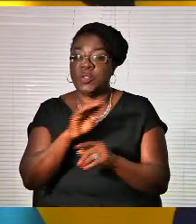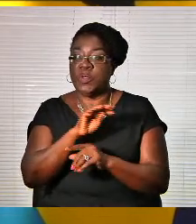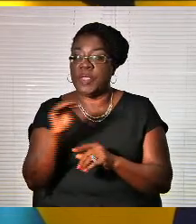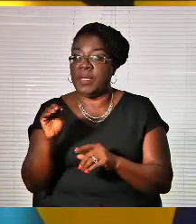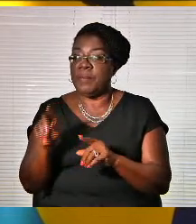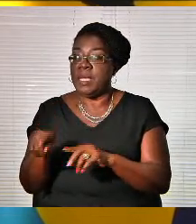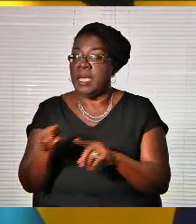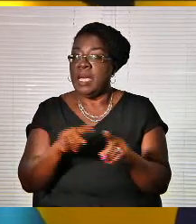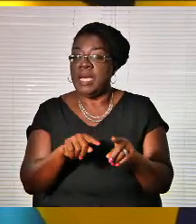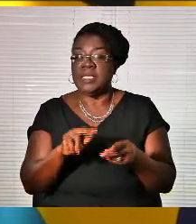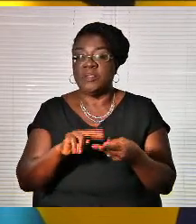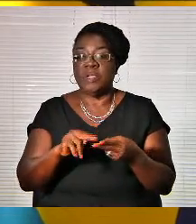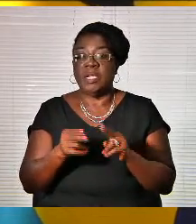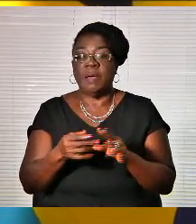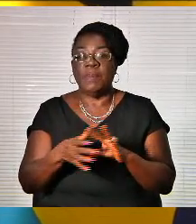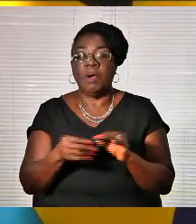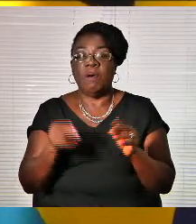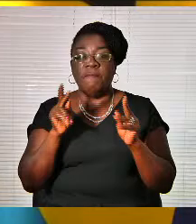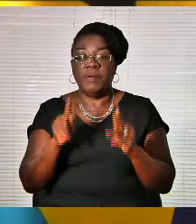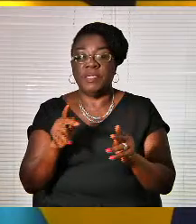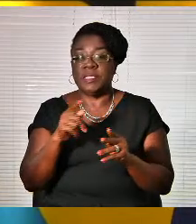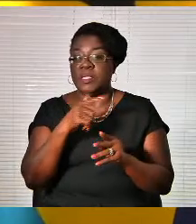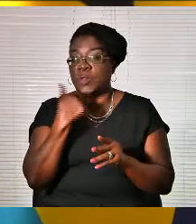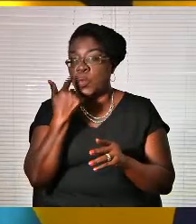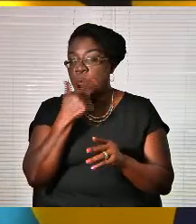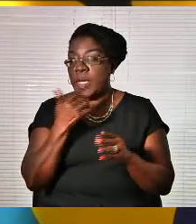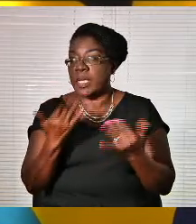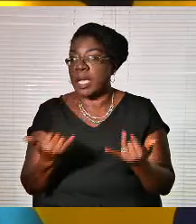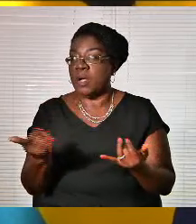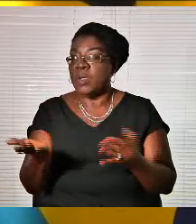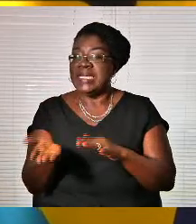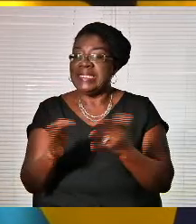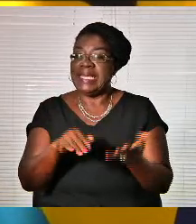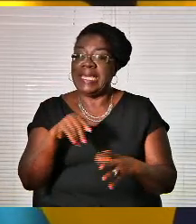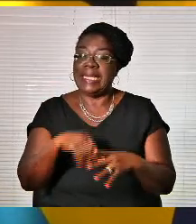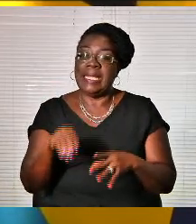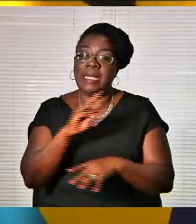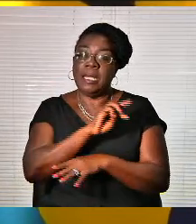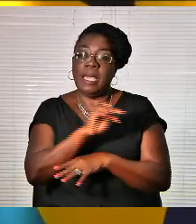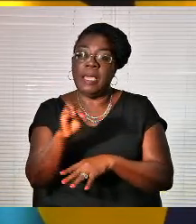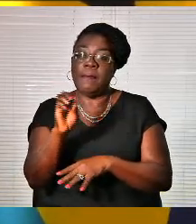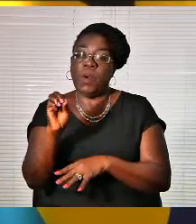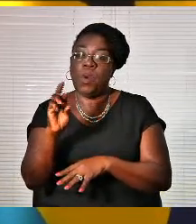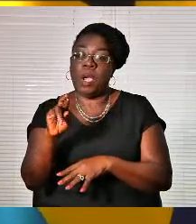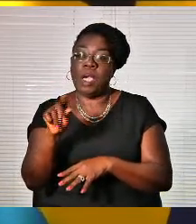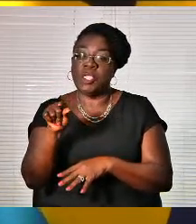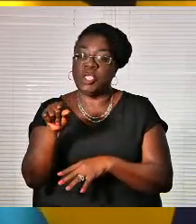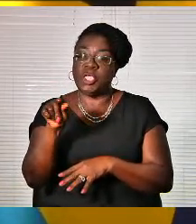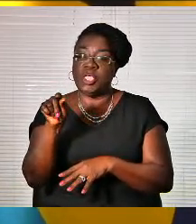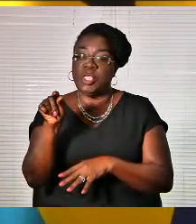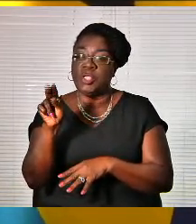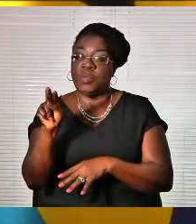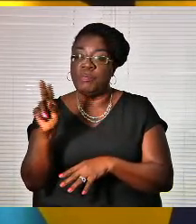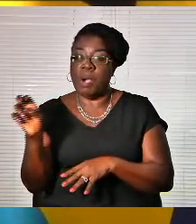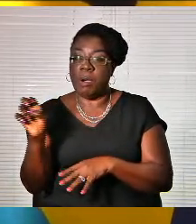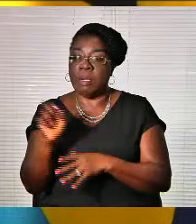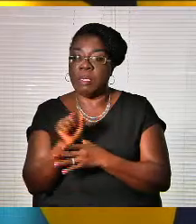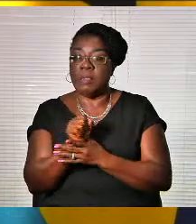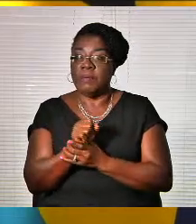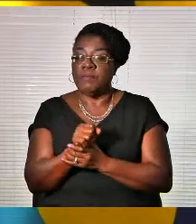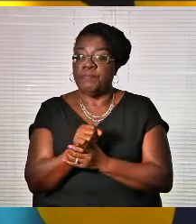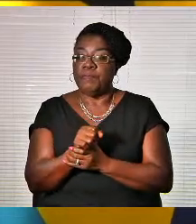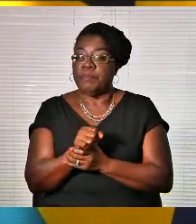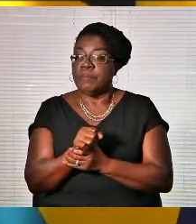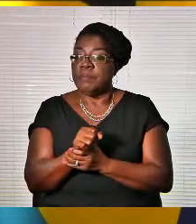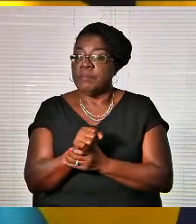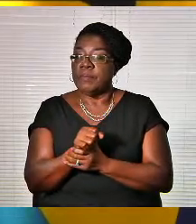of persons, if they have an idea as to the numbers of bodies in the morgue. But I also wanted to say, while they come, that you asked the questions about